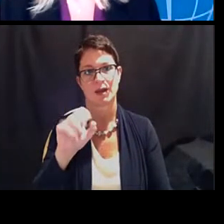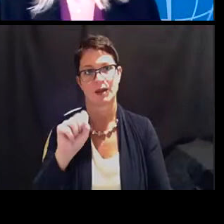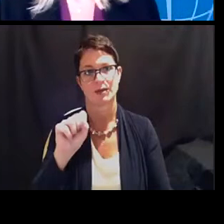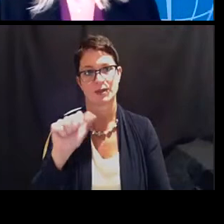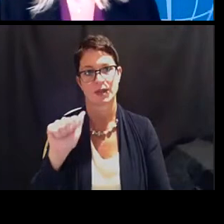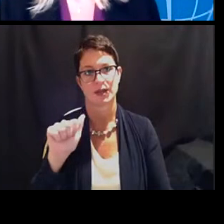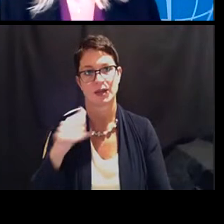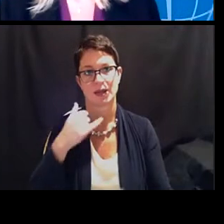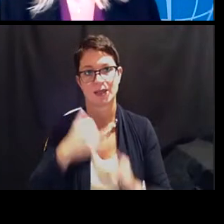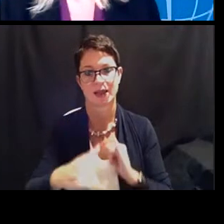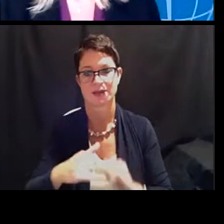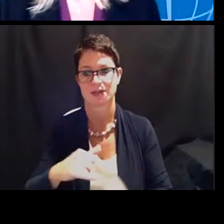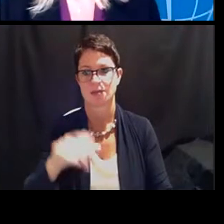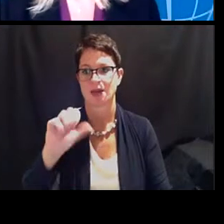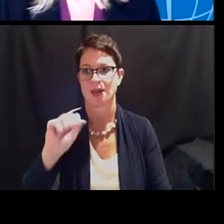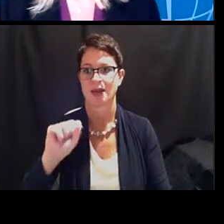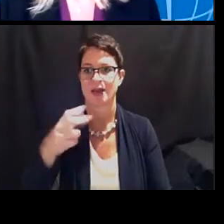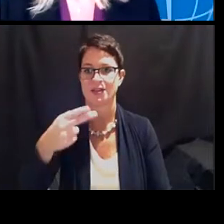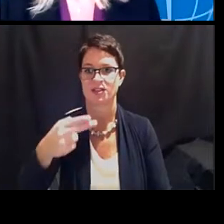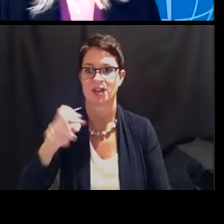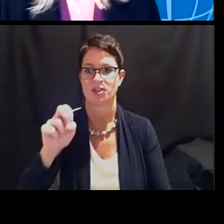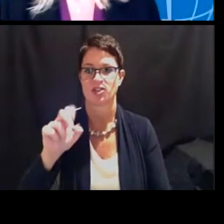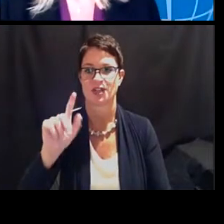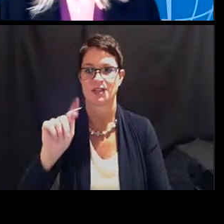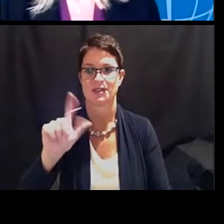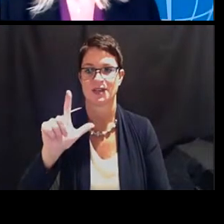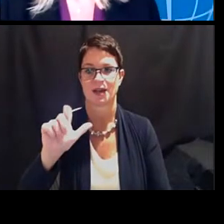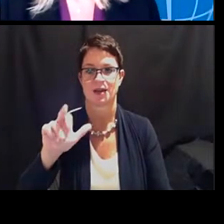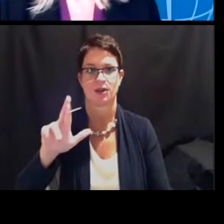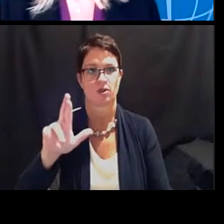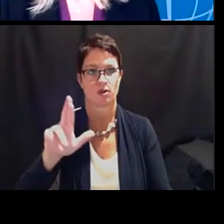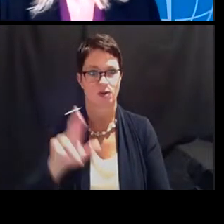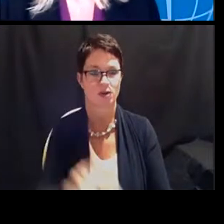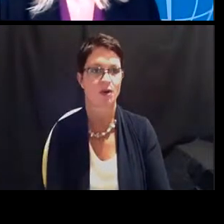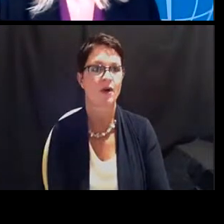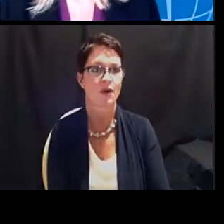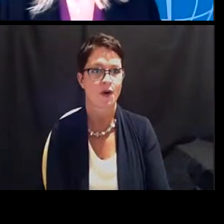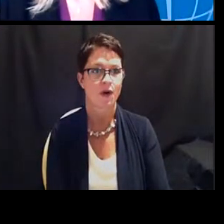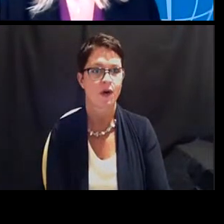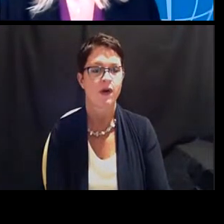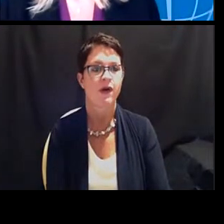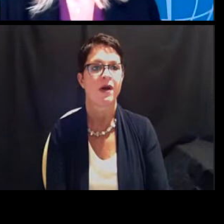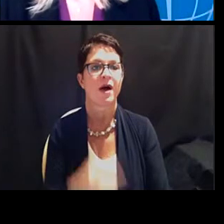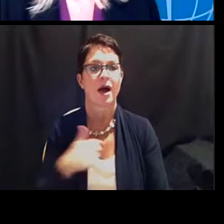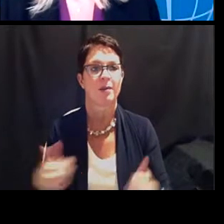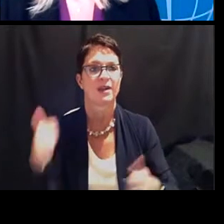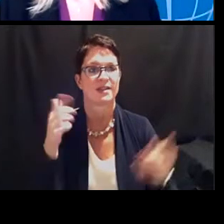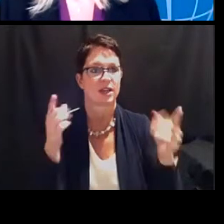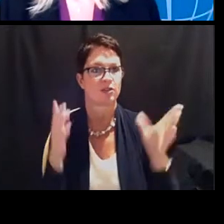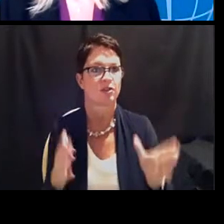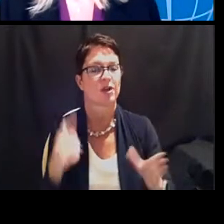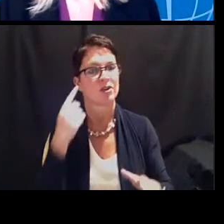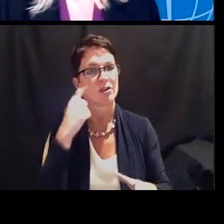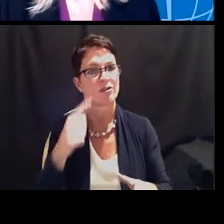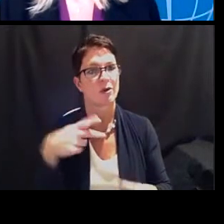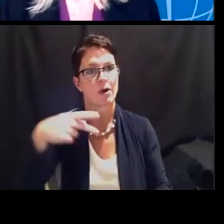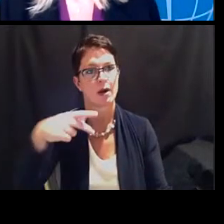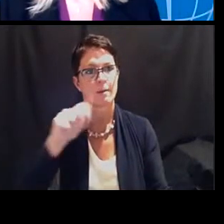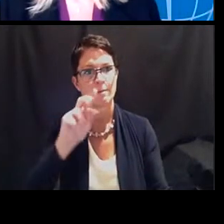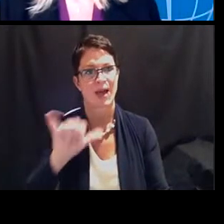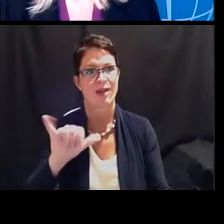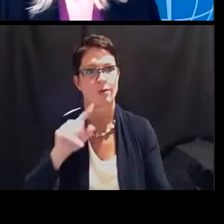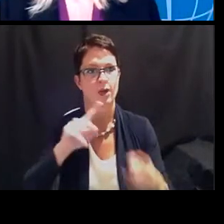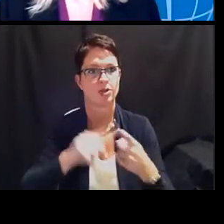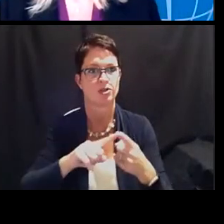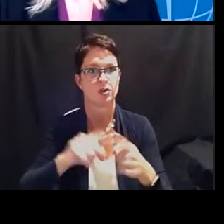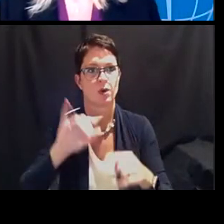MELISSA, Shetler, SHETLER. I am the Executive Director of Pathways to